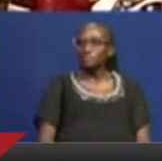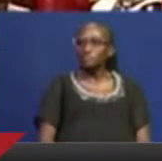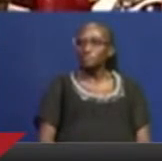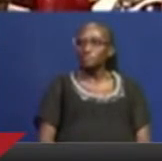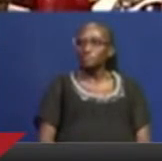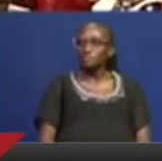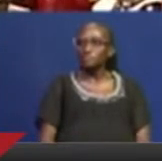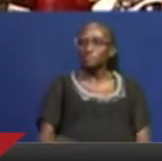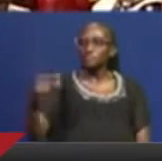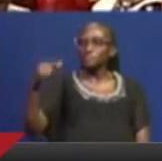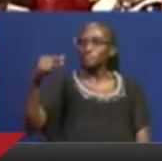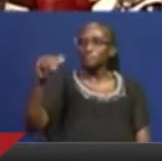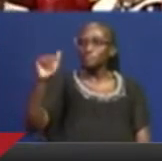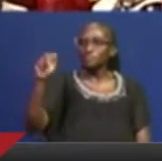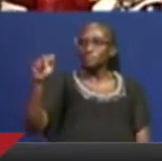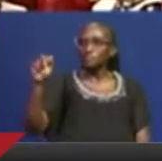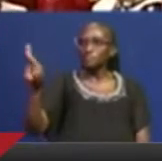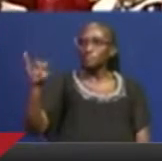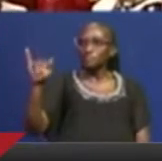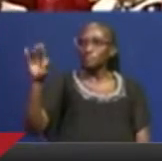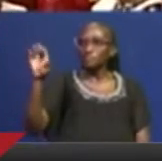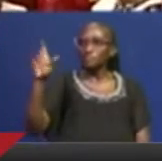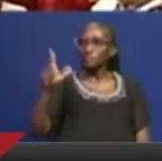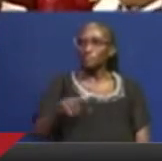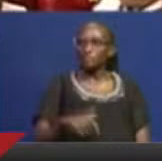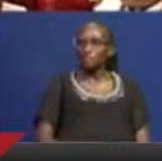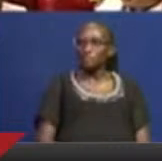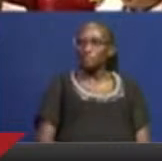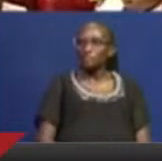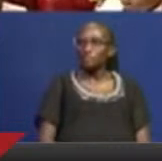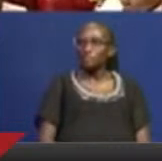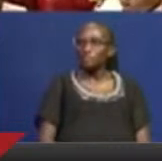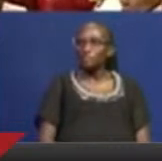Gatondo South Gabriel Kagombe.